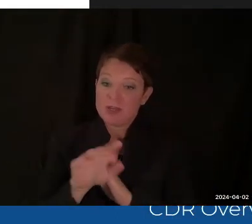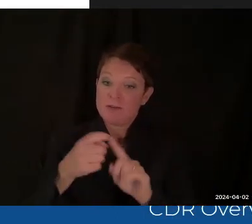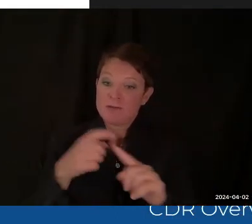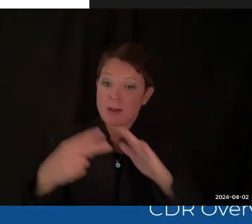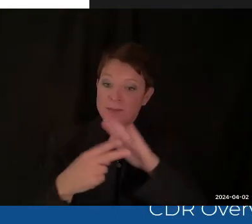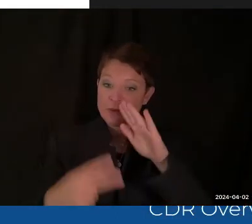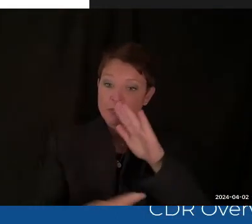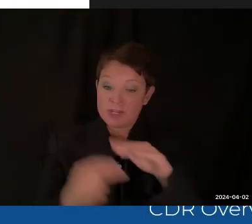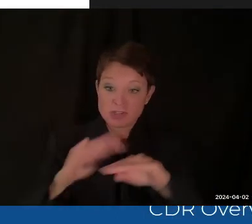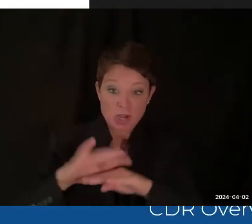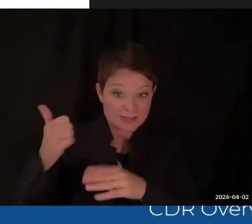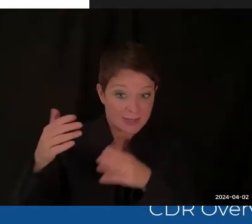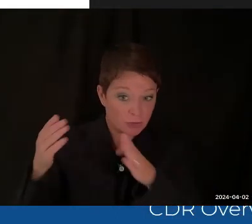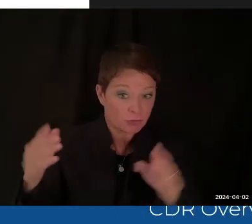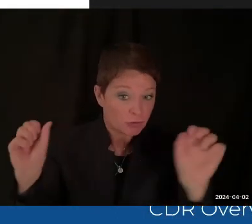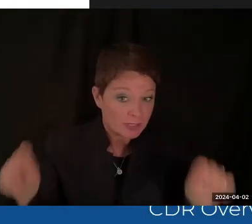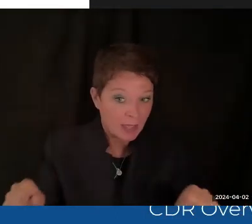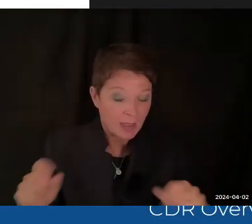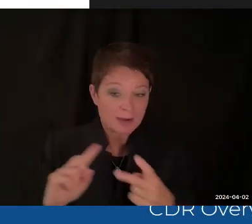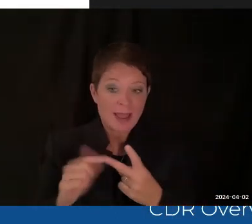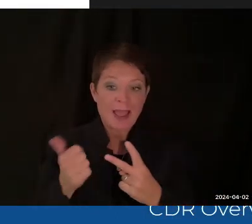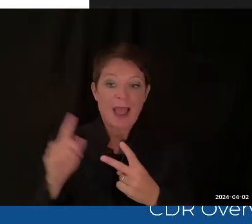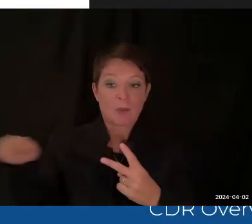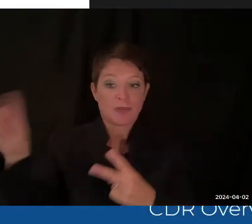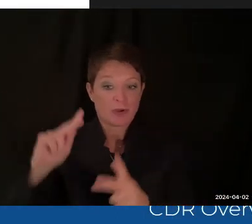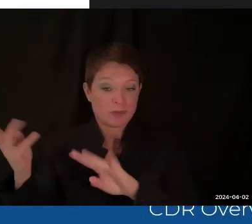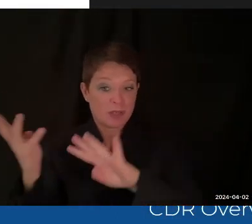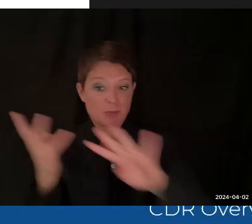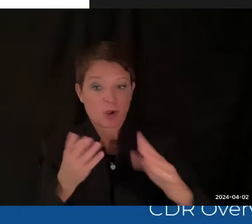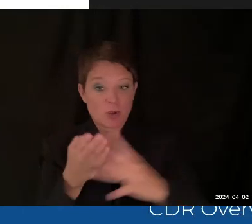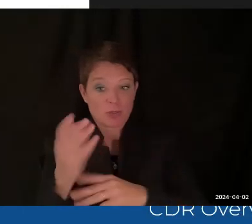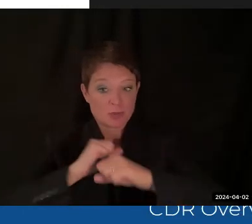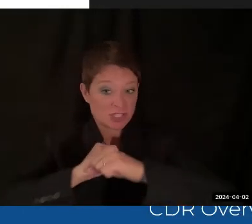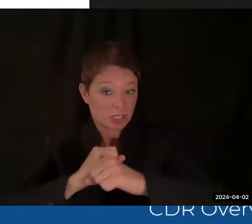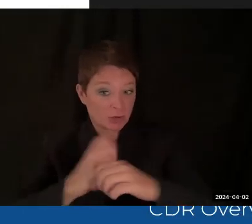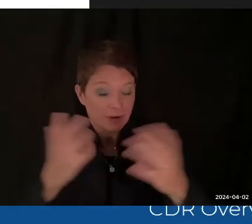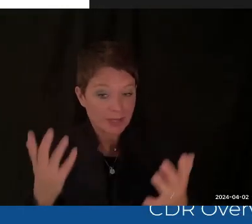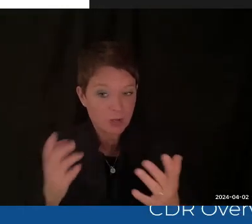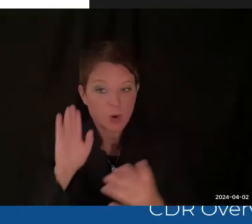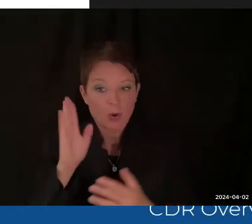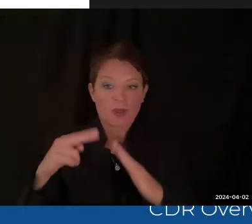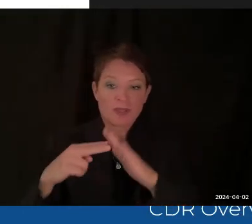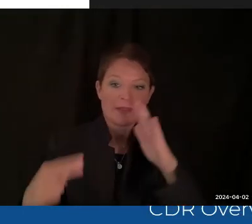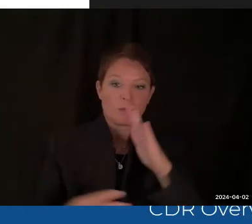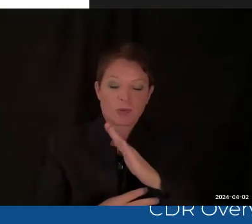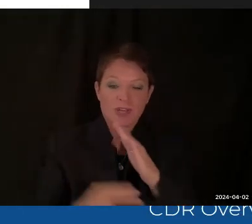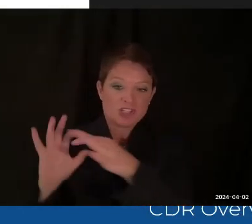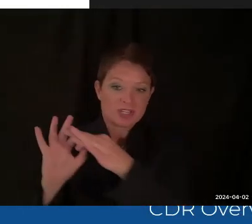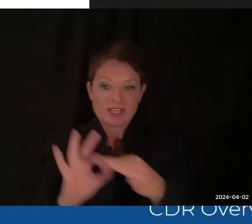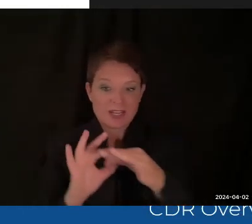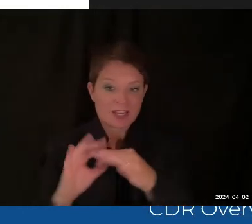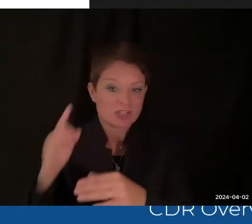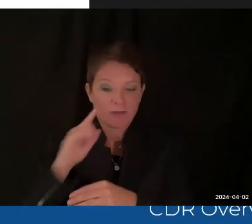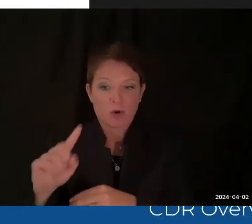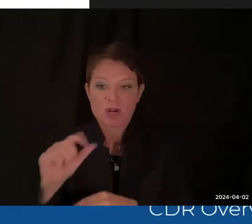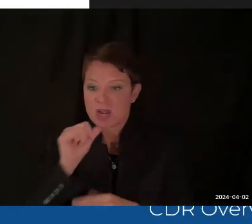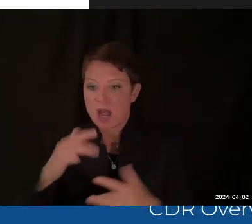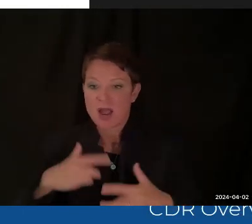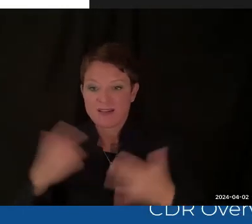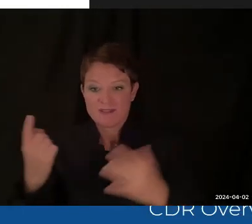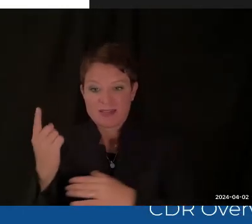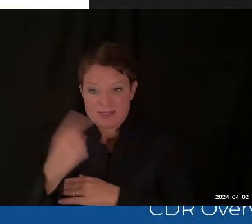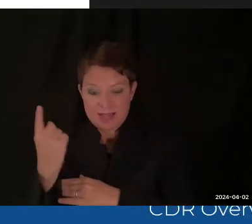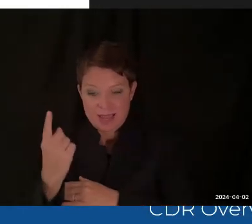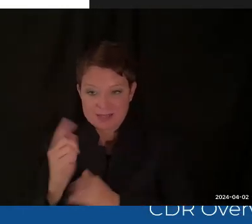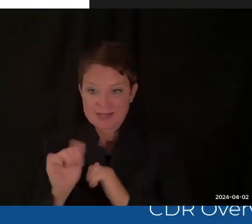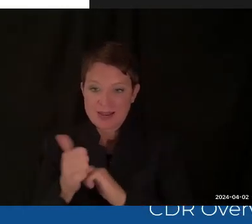bridge over 10th Street? How will those people go through security? Or is the bridge connection only for non-event days?